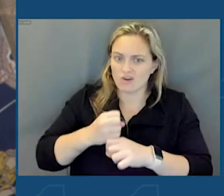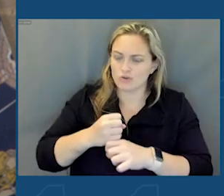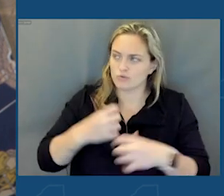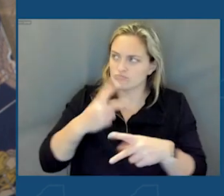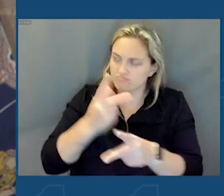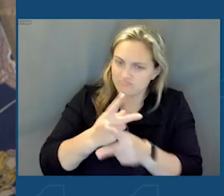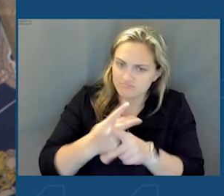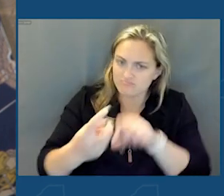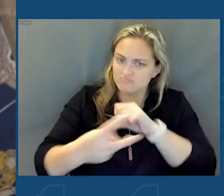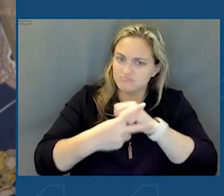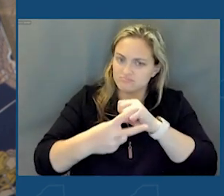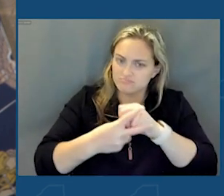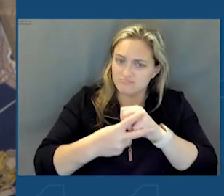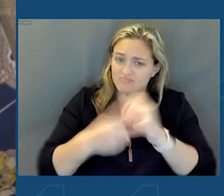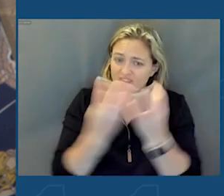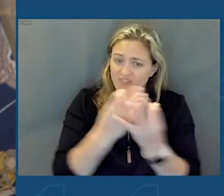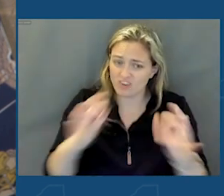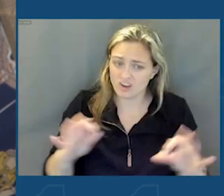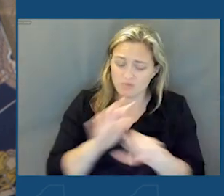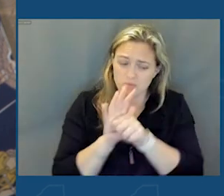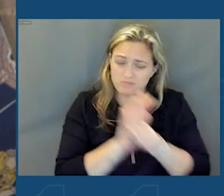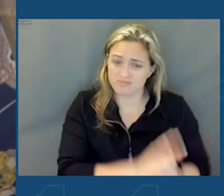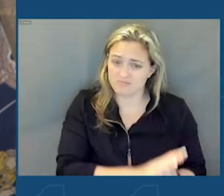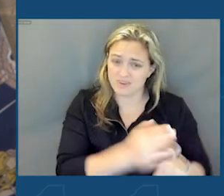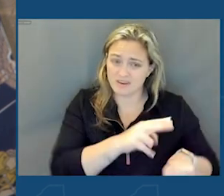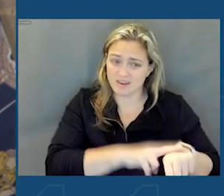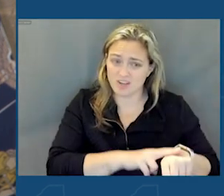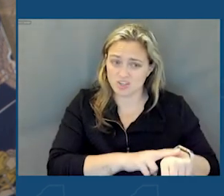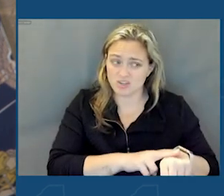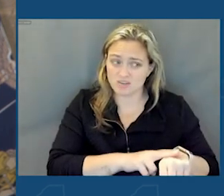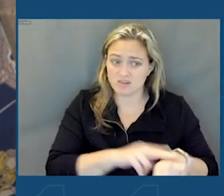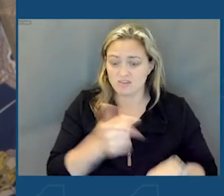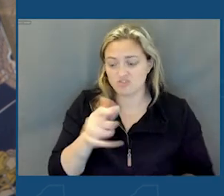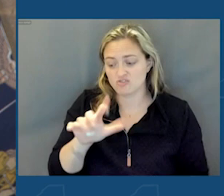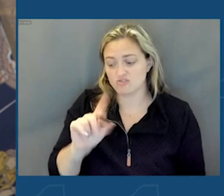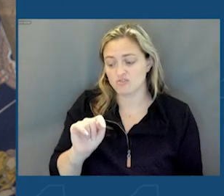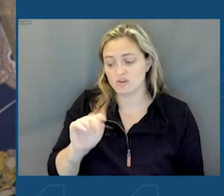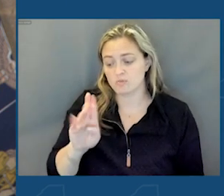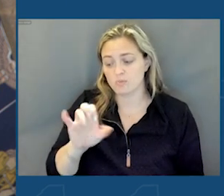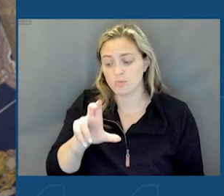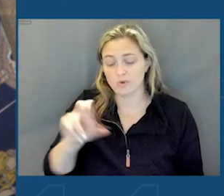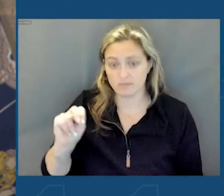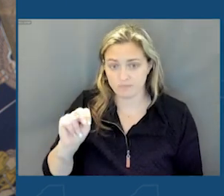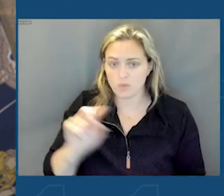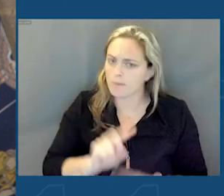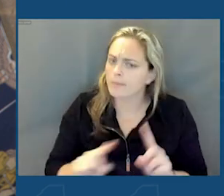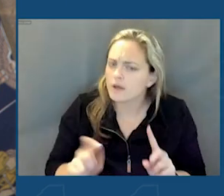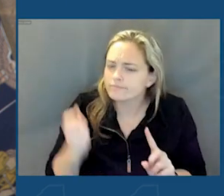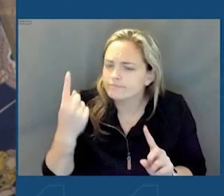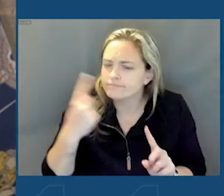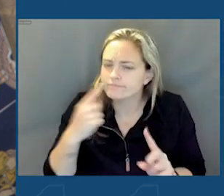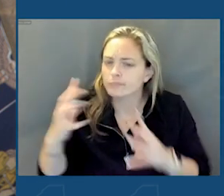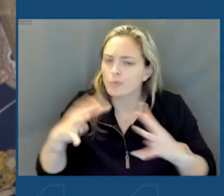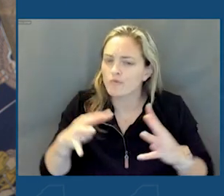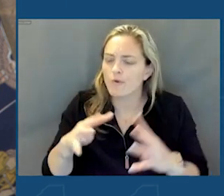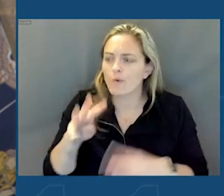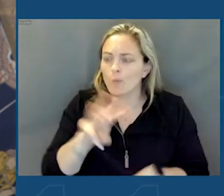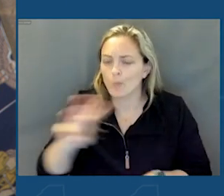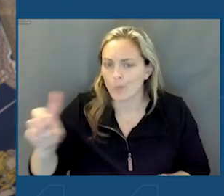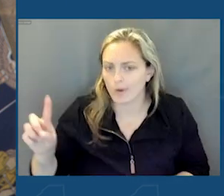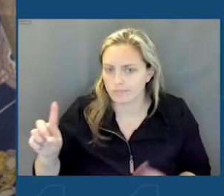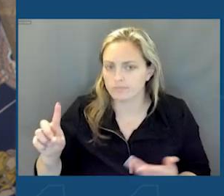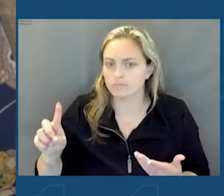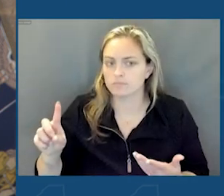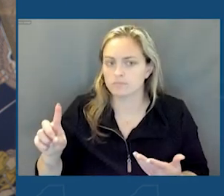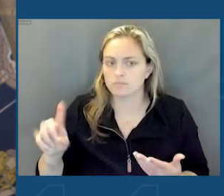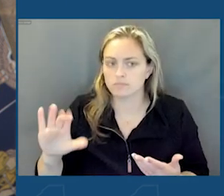freedom from an oppressive nation known as Great Britain. But also we fought in World War I, the beaches